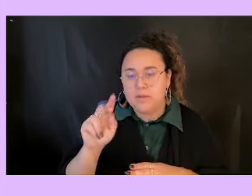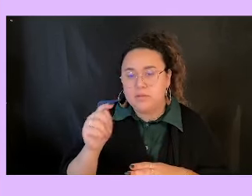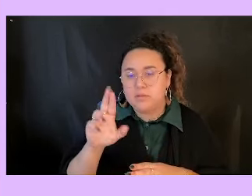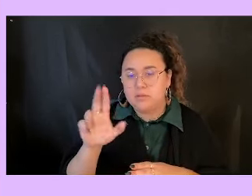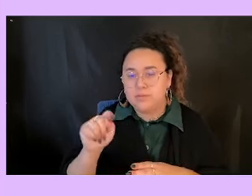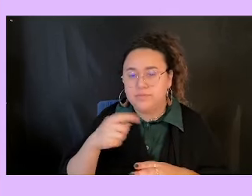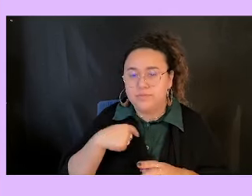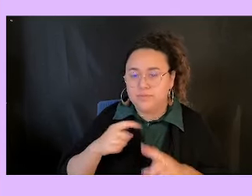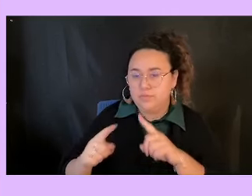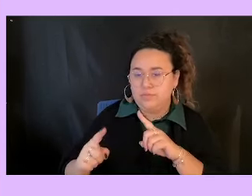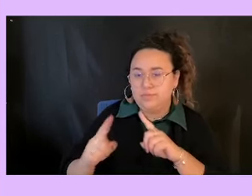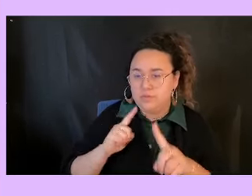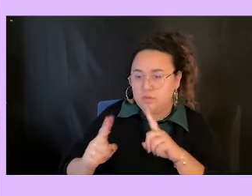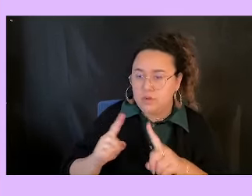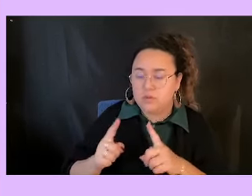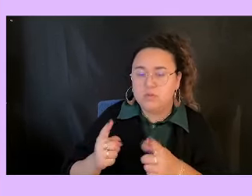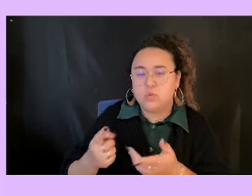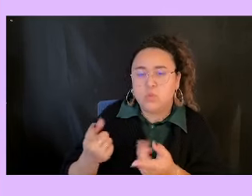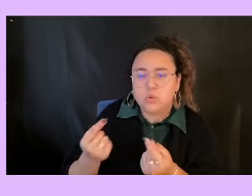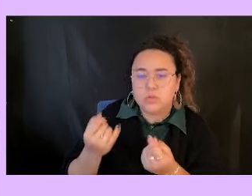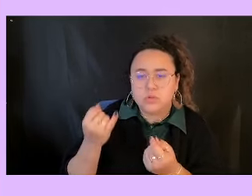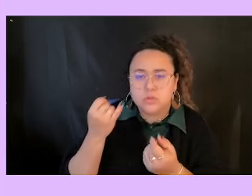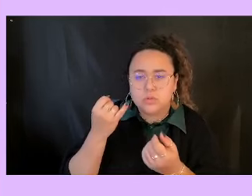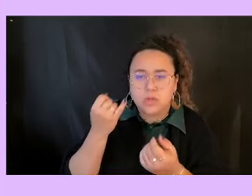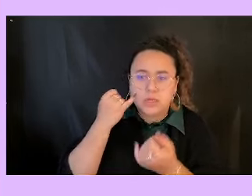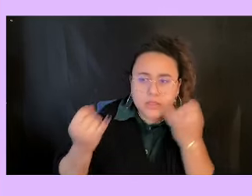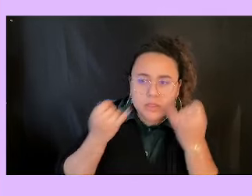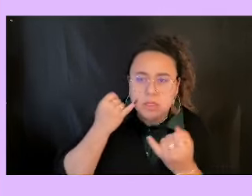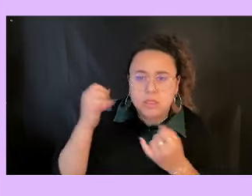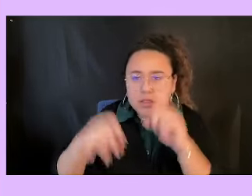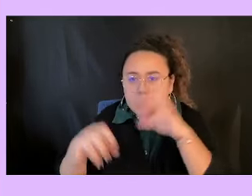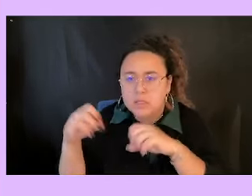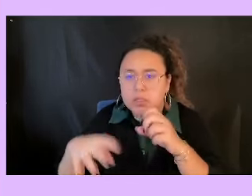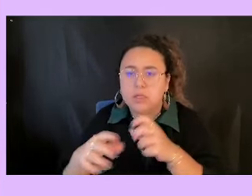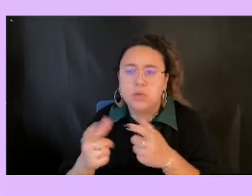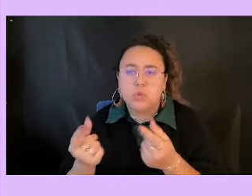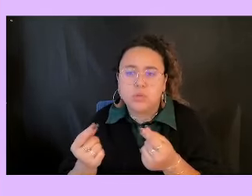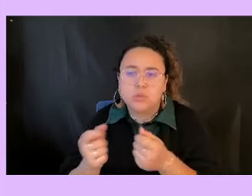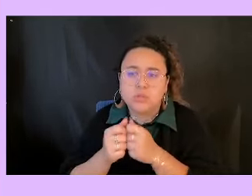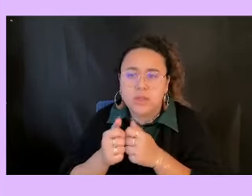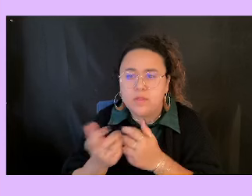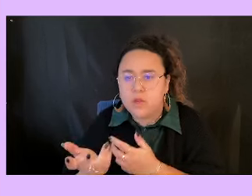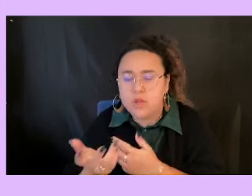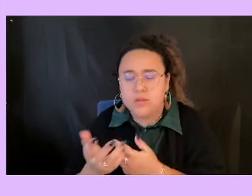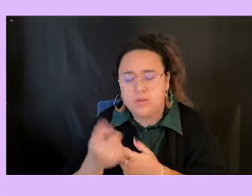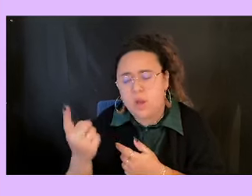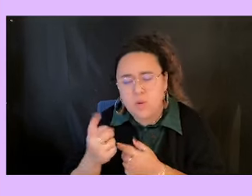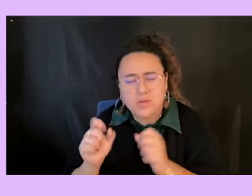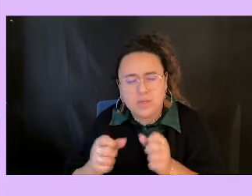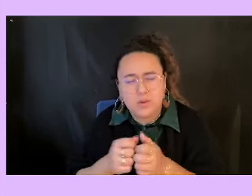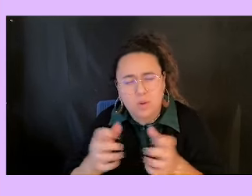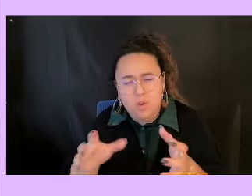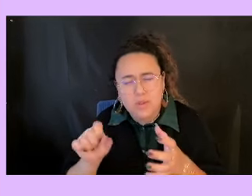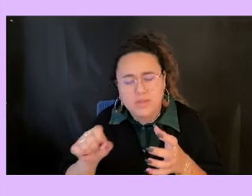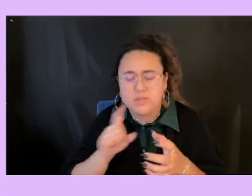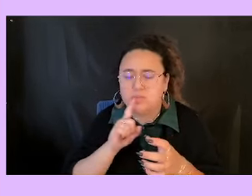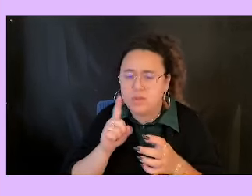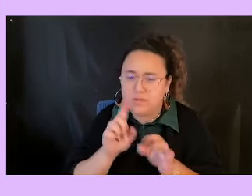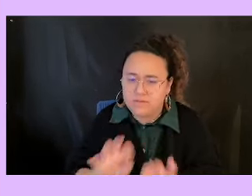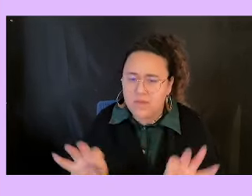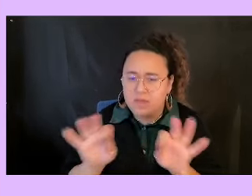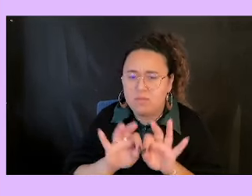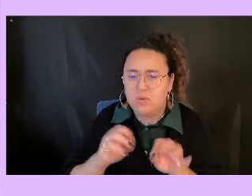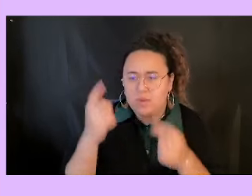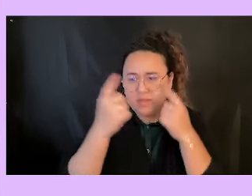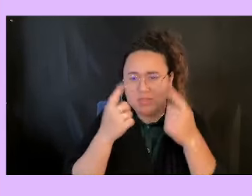like what are we going to do together? And there's always room for growth there, but that's incredibly valuable because we're considering the people we're serving and working with while